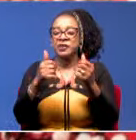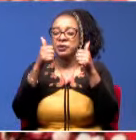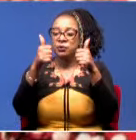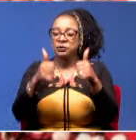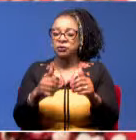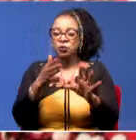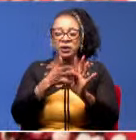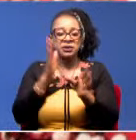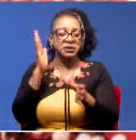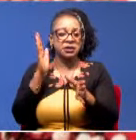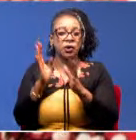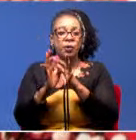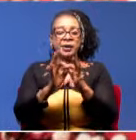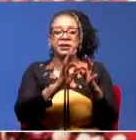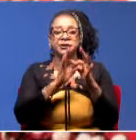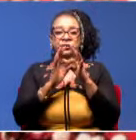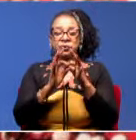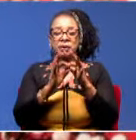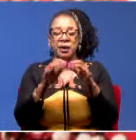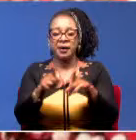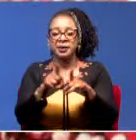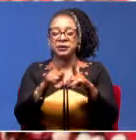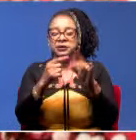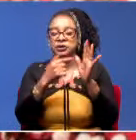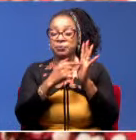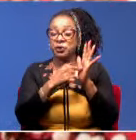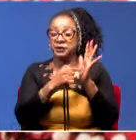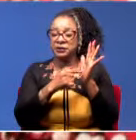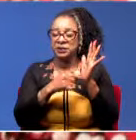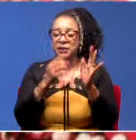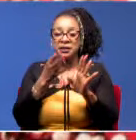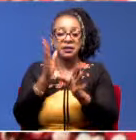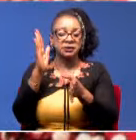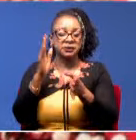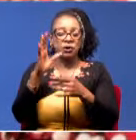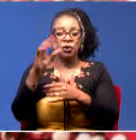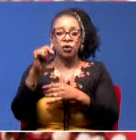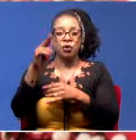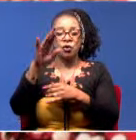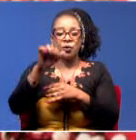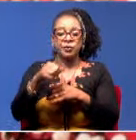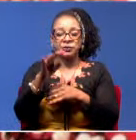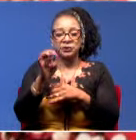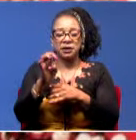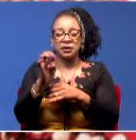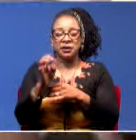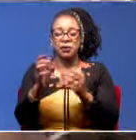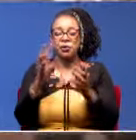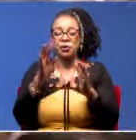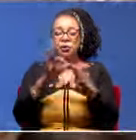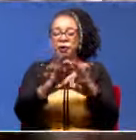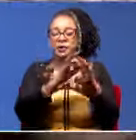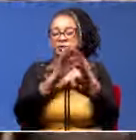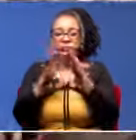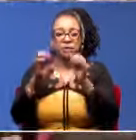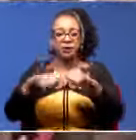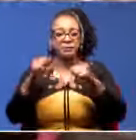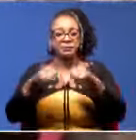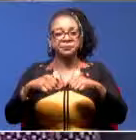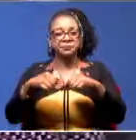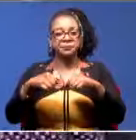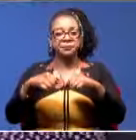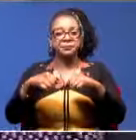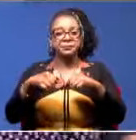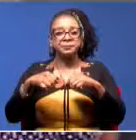the coalition as stipulated in the exit clause or clauses in the coalition agreement.